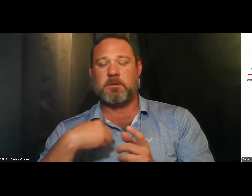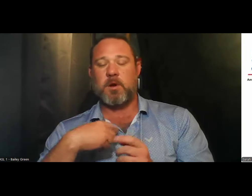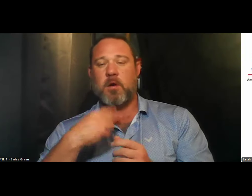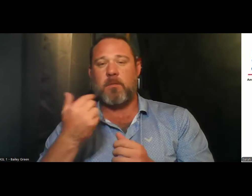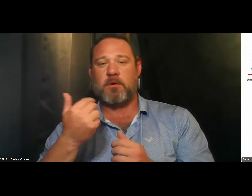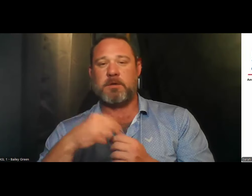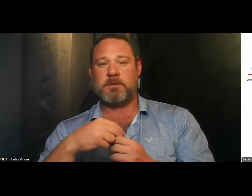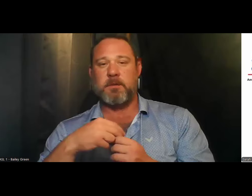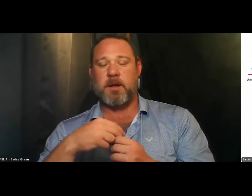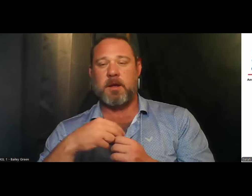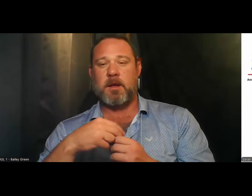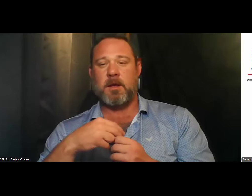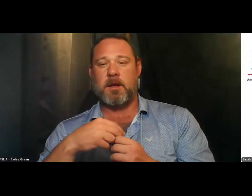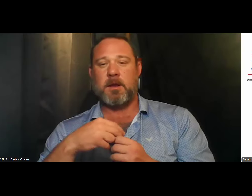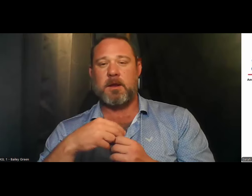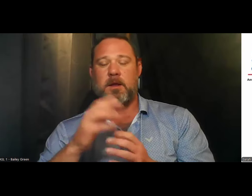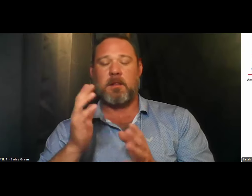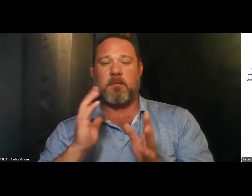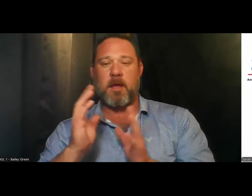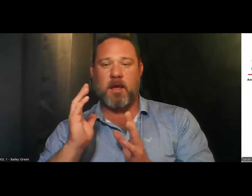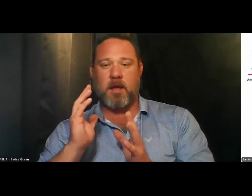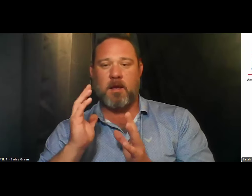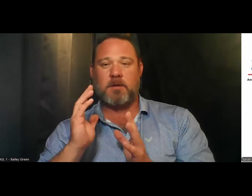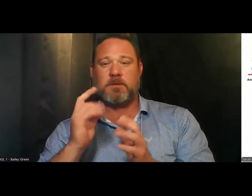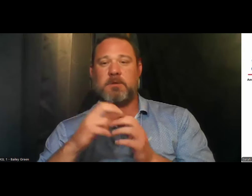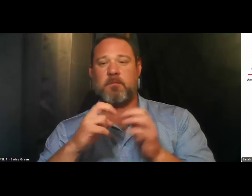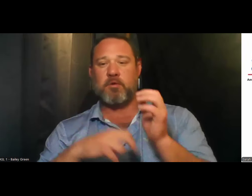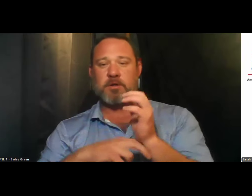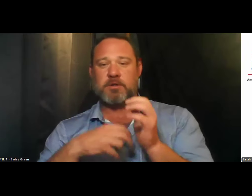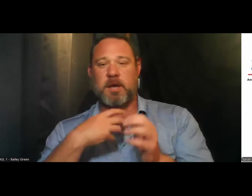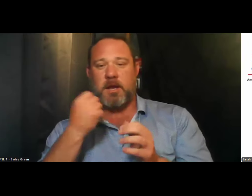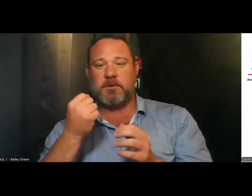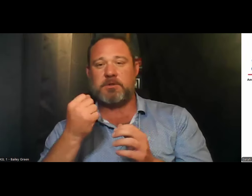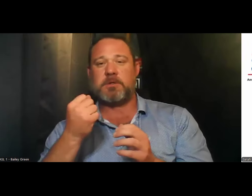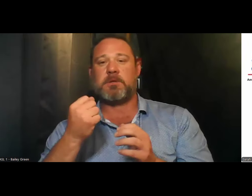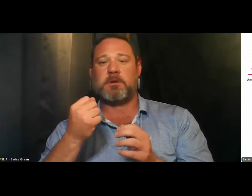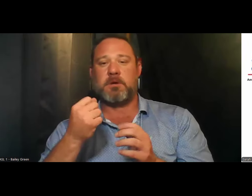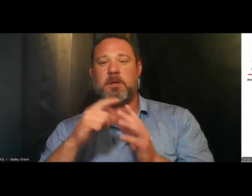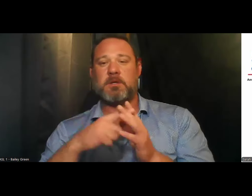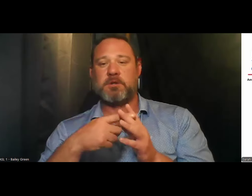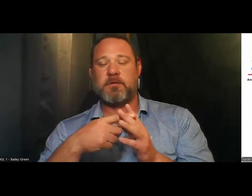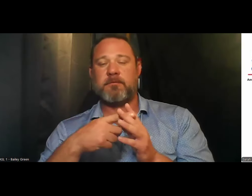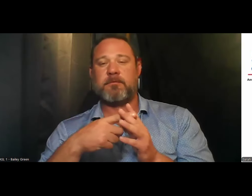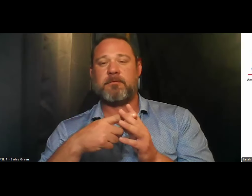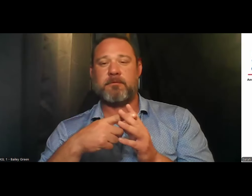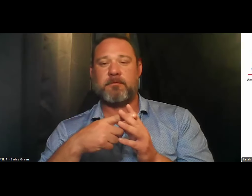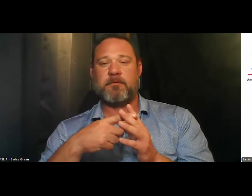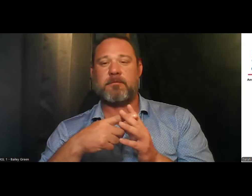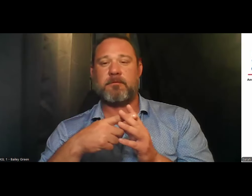in, you've been told in the past about our Bridging Aging and Disability Network initiative, where